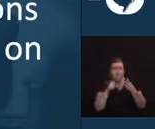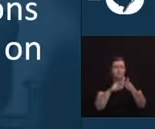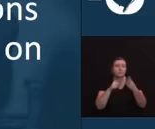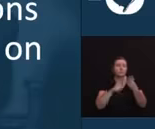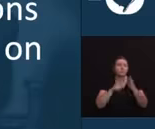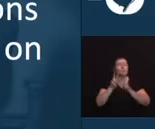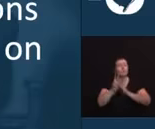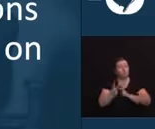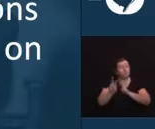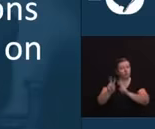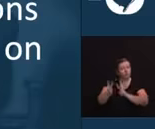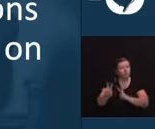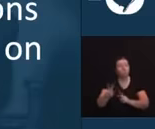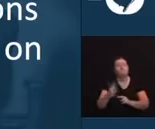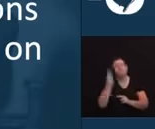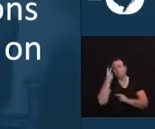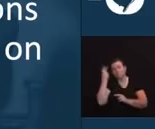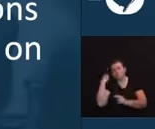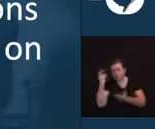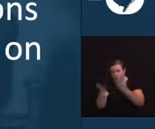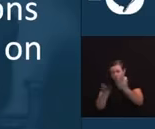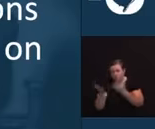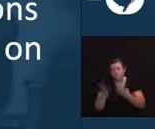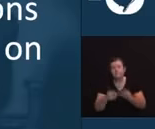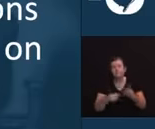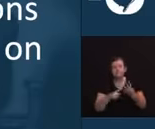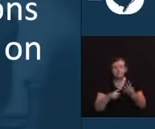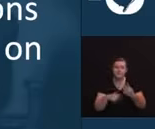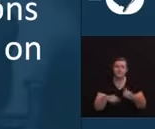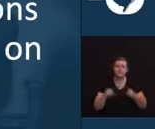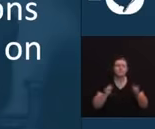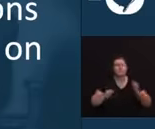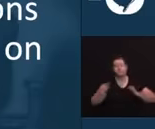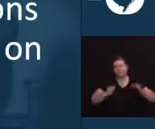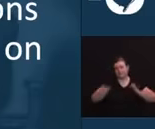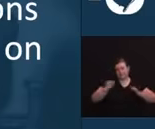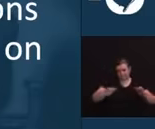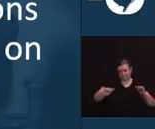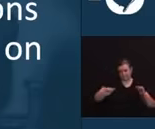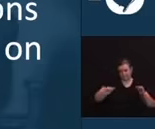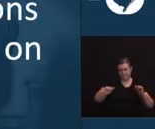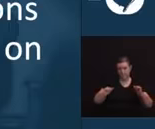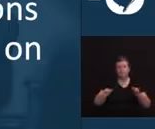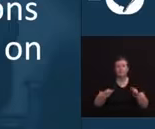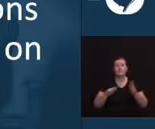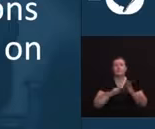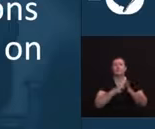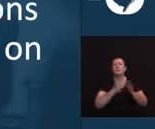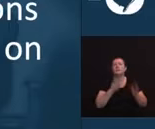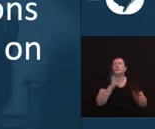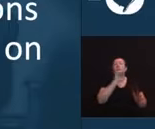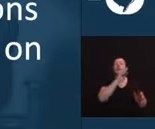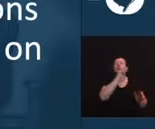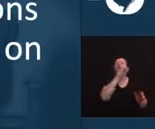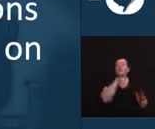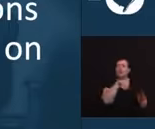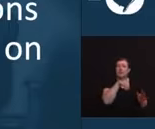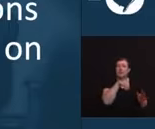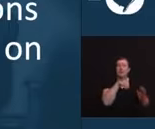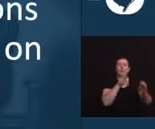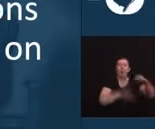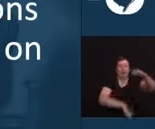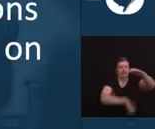and performances will continue to be limited to 25% of capacity, but with a maximum of 150